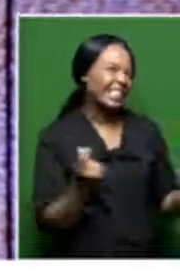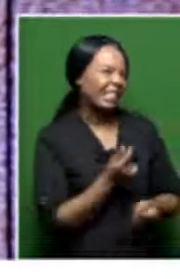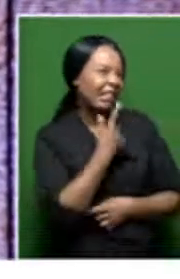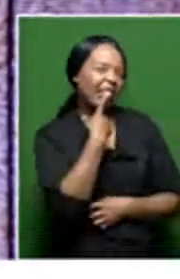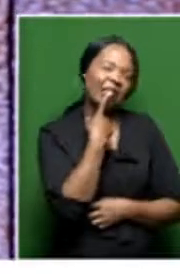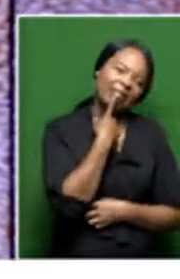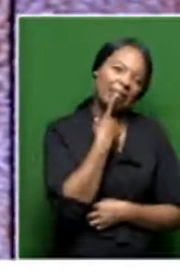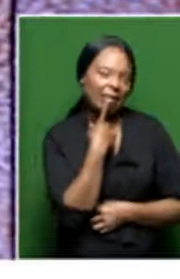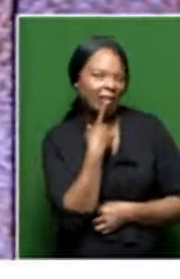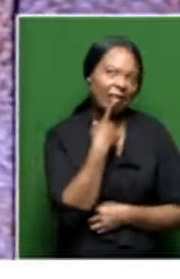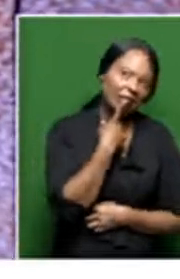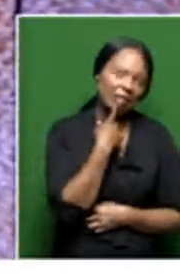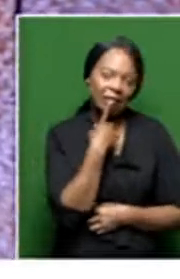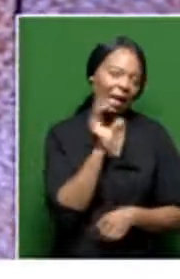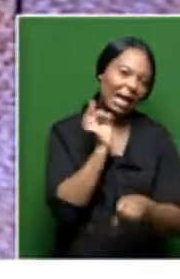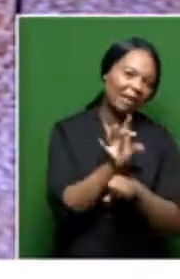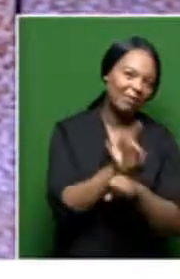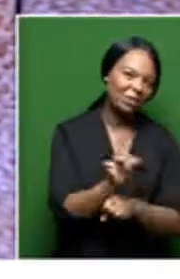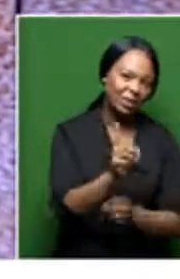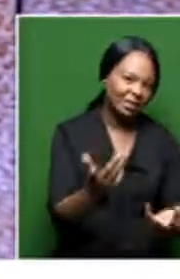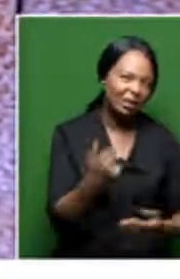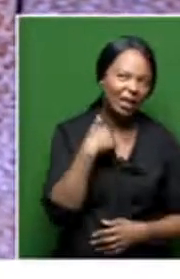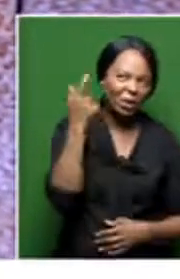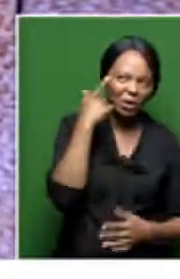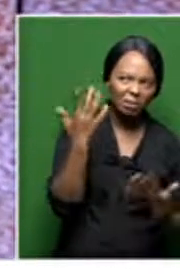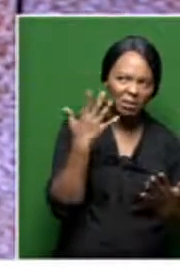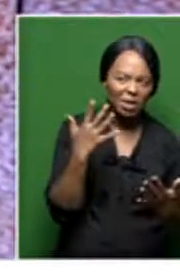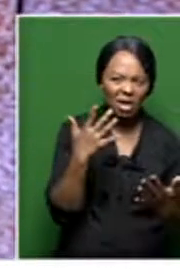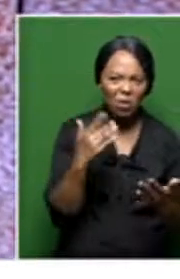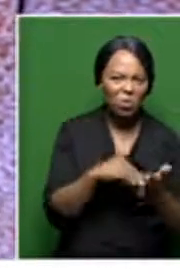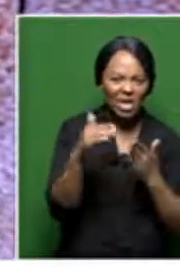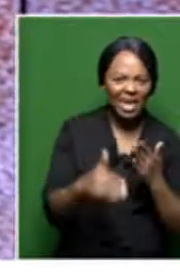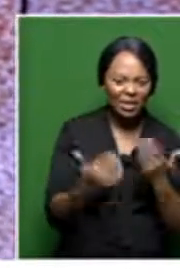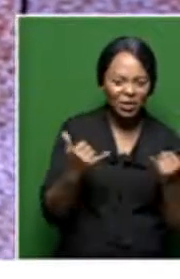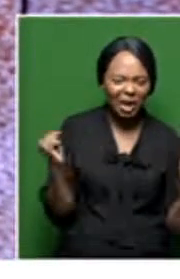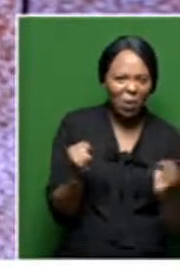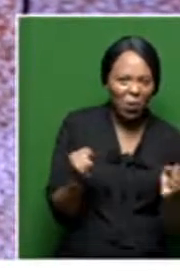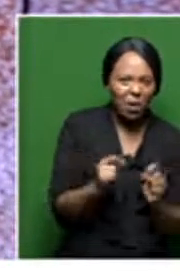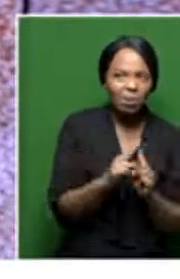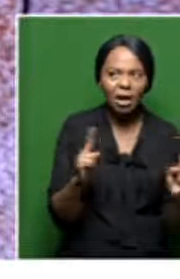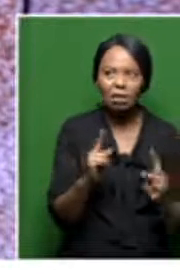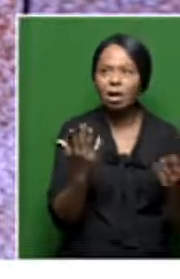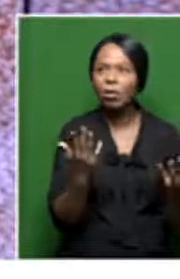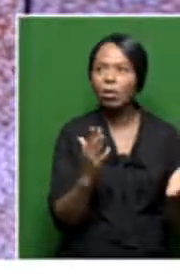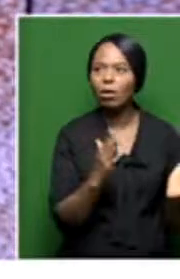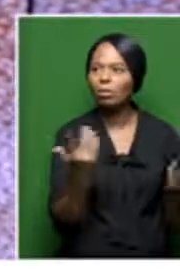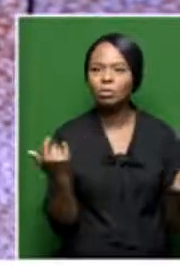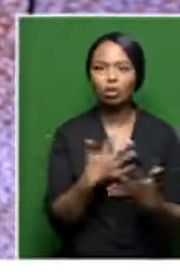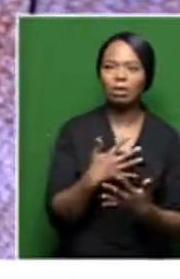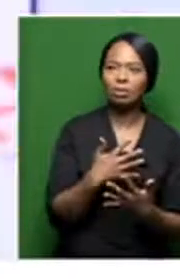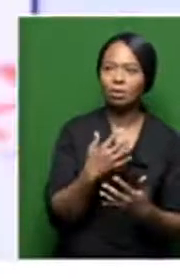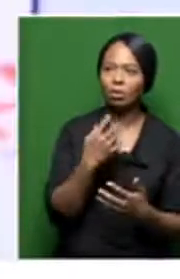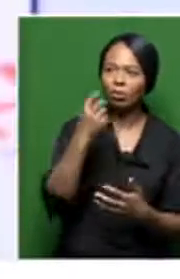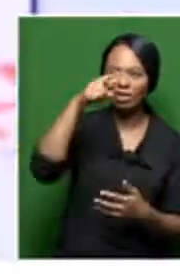What would I advise for today? I anticipated that the weekend would be cold. And then all of a sudden it just got warm. Yeah. So, you